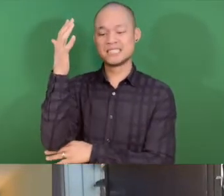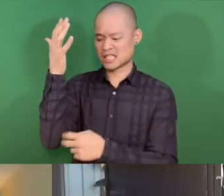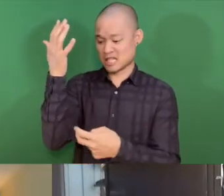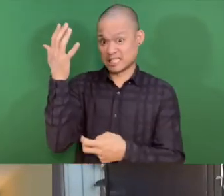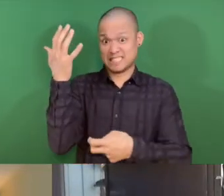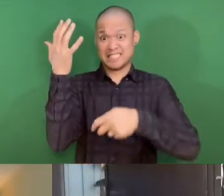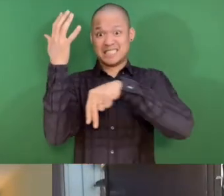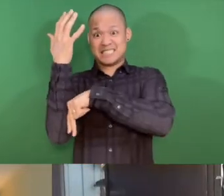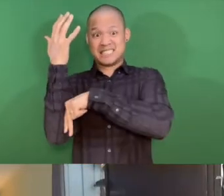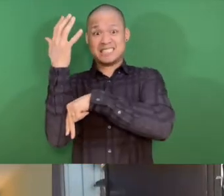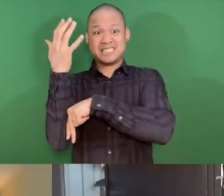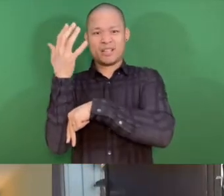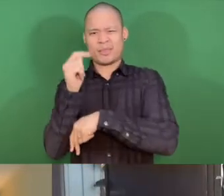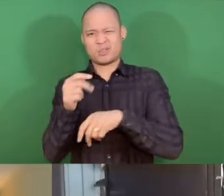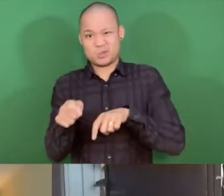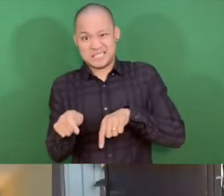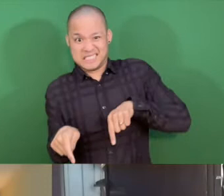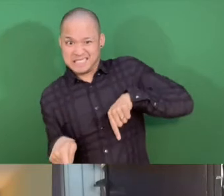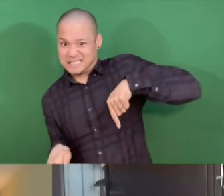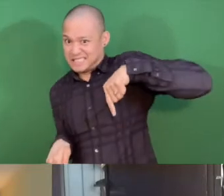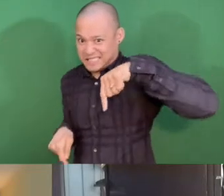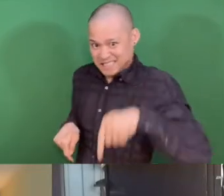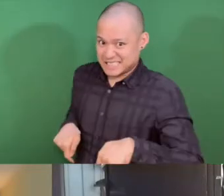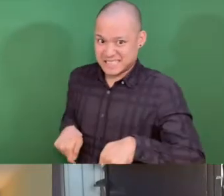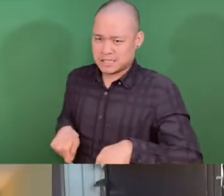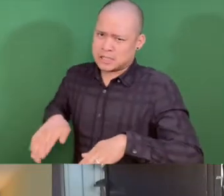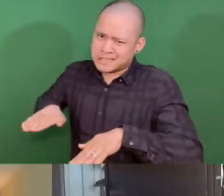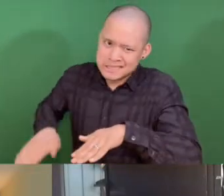bike on, and then you got onto the bike and